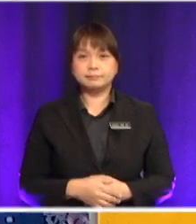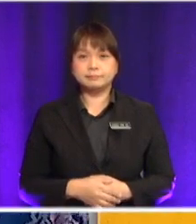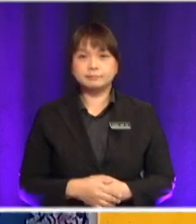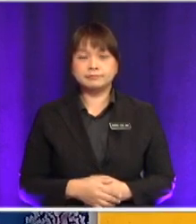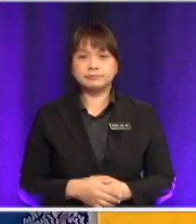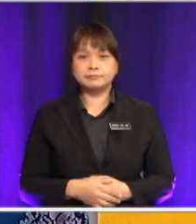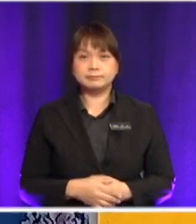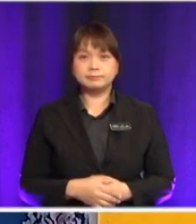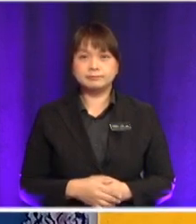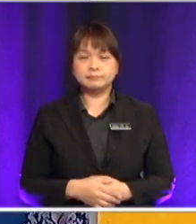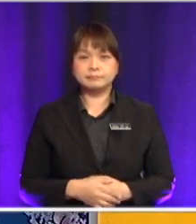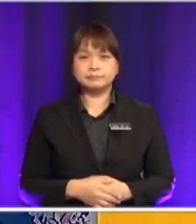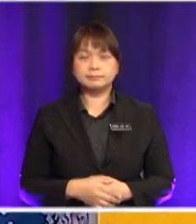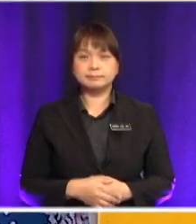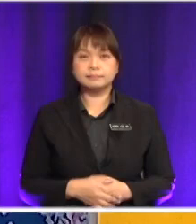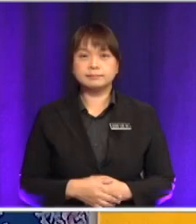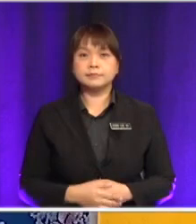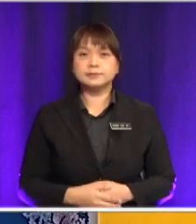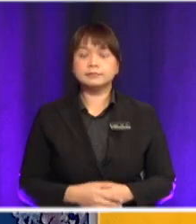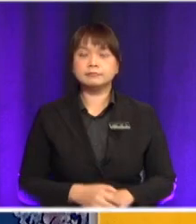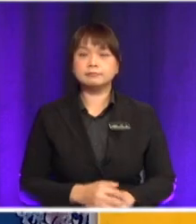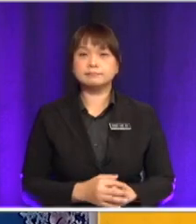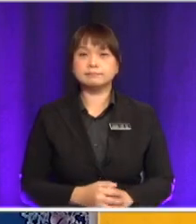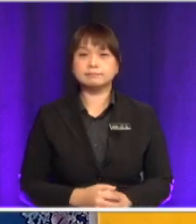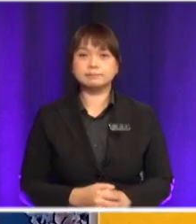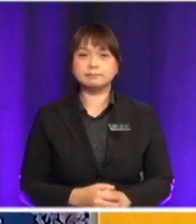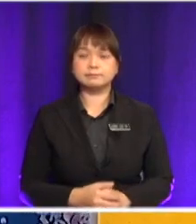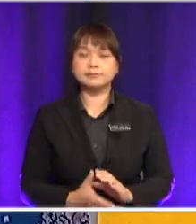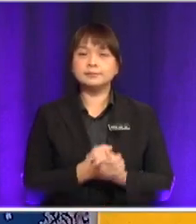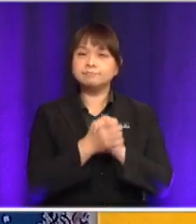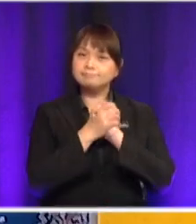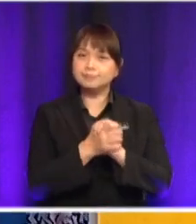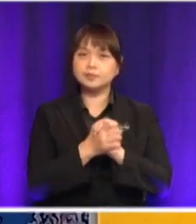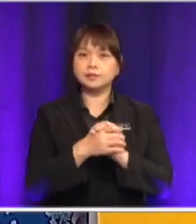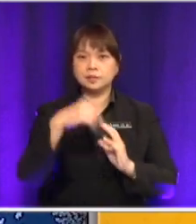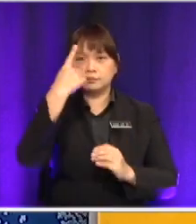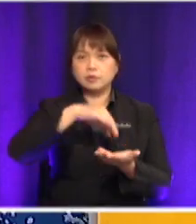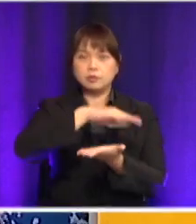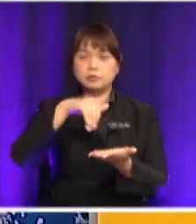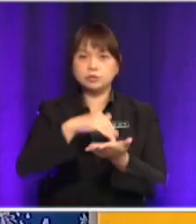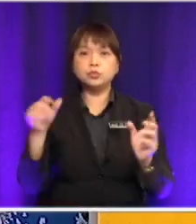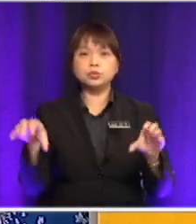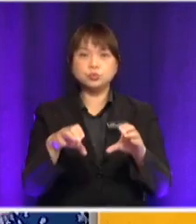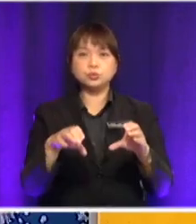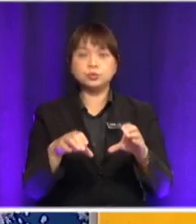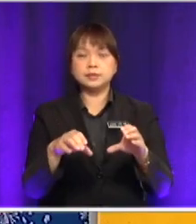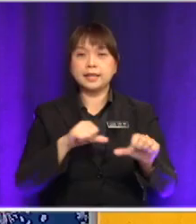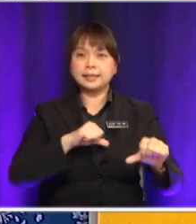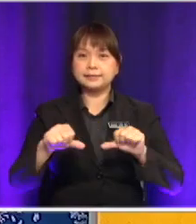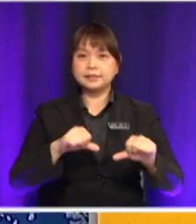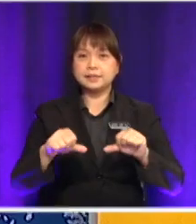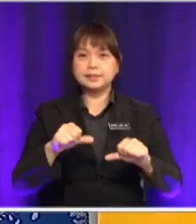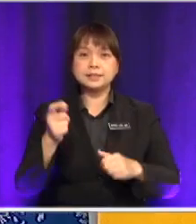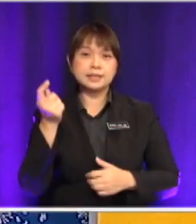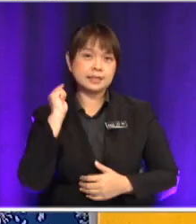so congratulations to all for doing this hangman game. Yes. So we can have more fun soon in